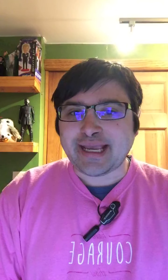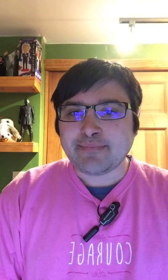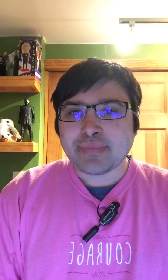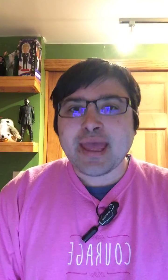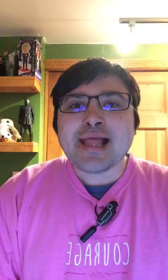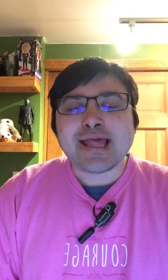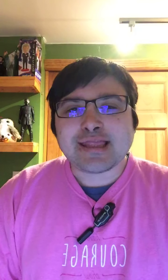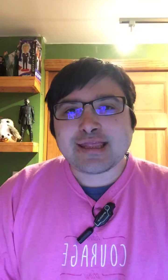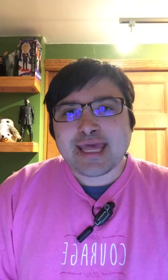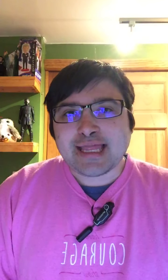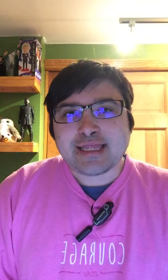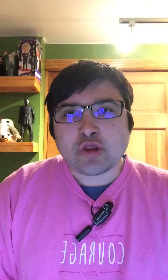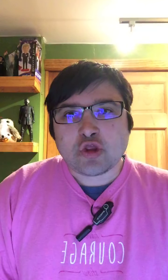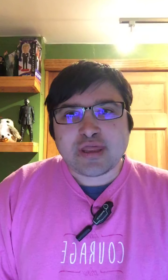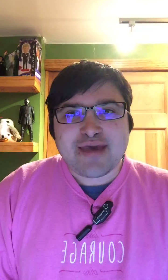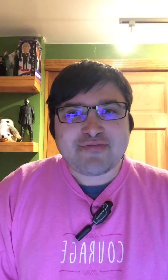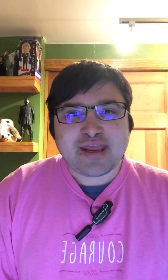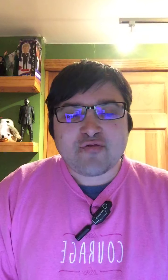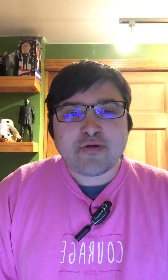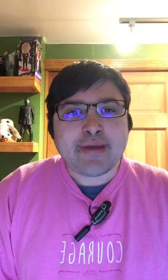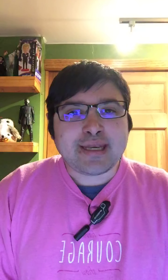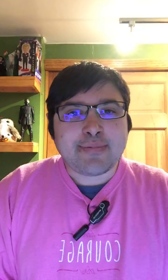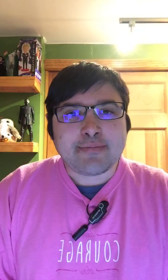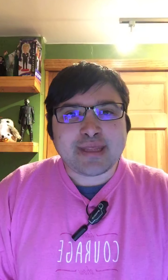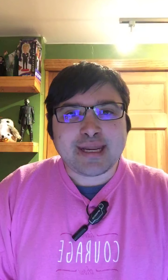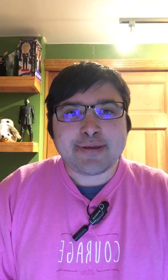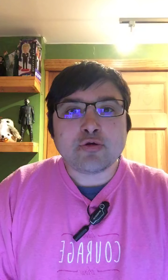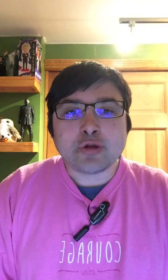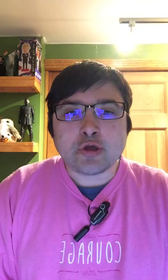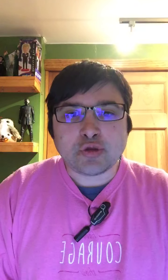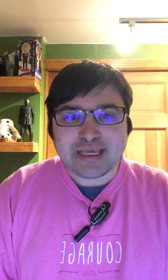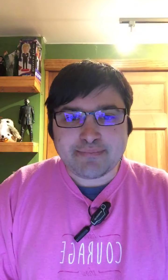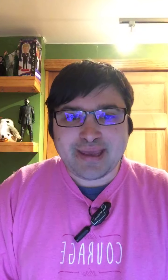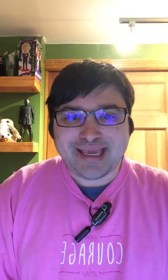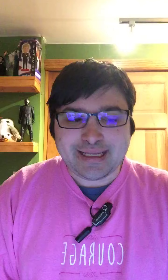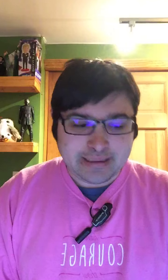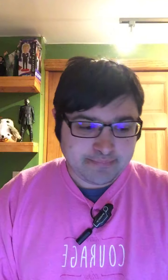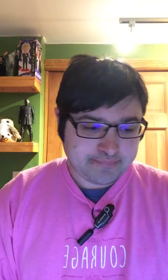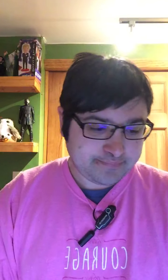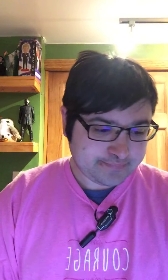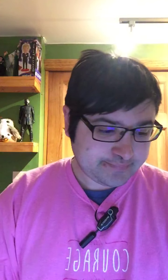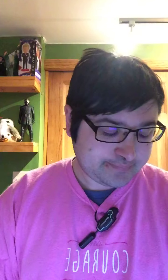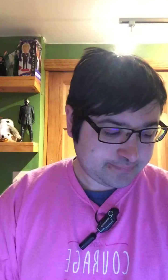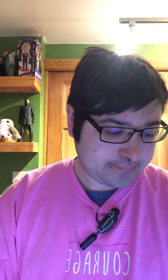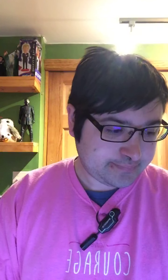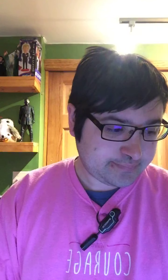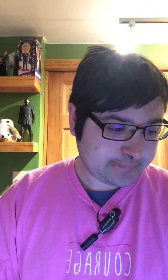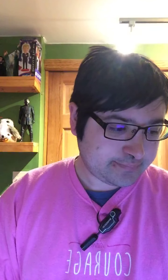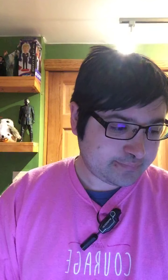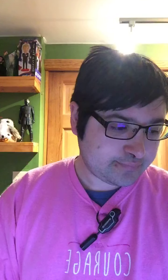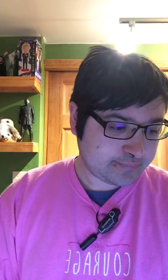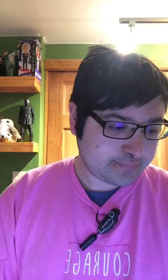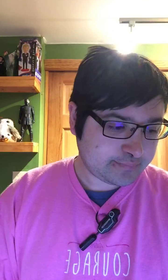salary. Let's take a listen to that video from WMTW News 8 Maine.